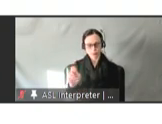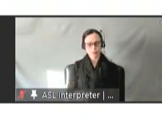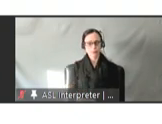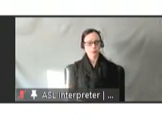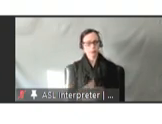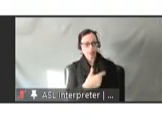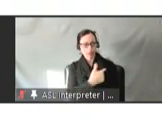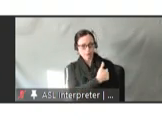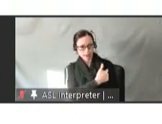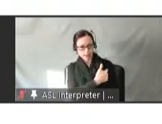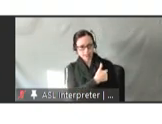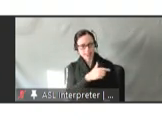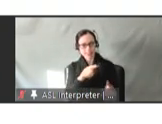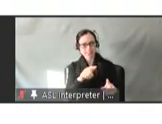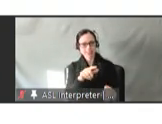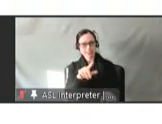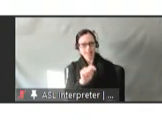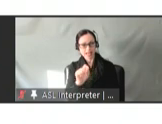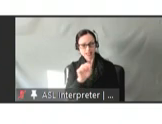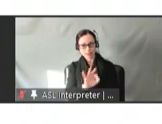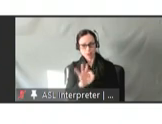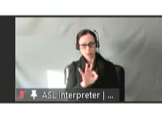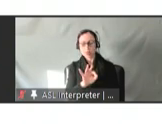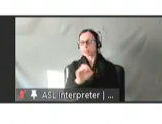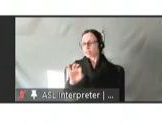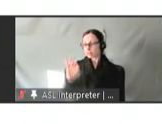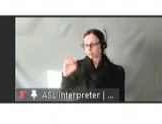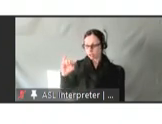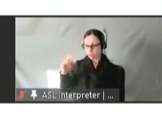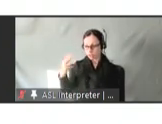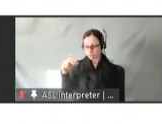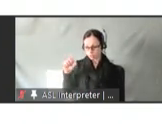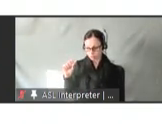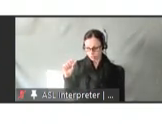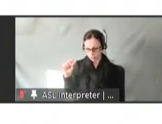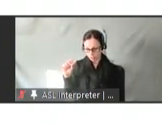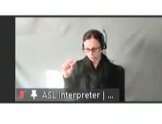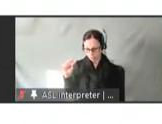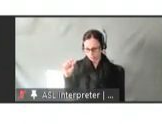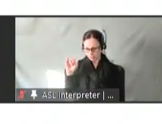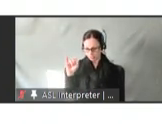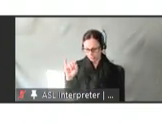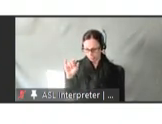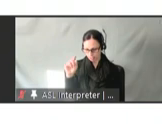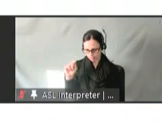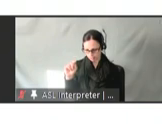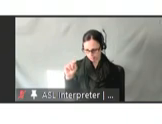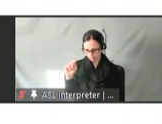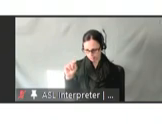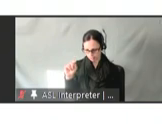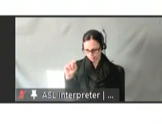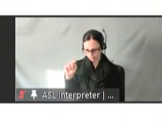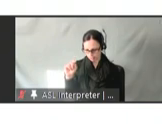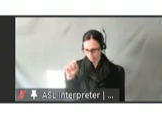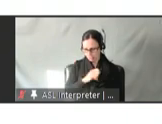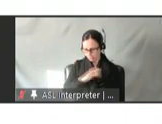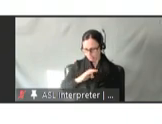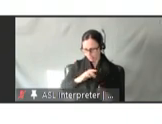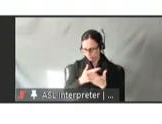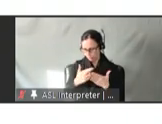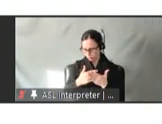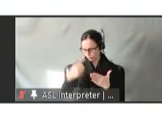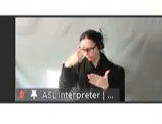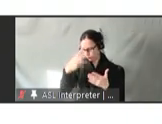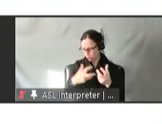vaccine task force through the IHS Office of Information Technology added staffing resources to support updating